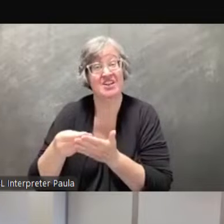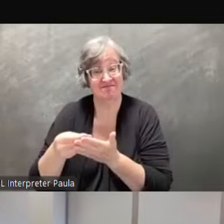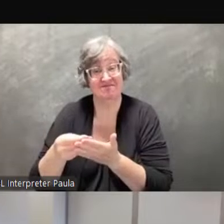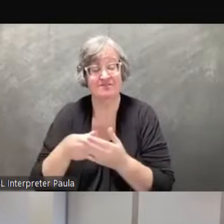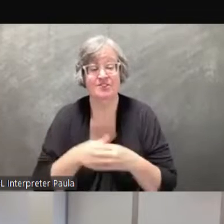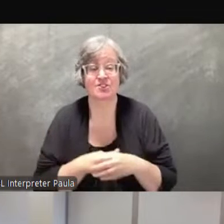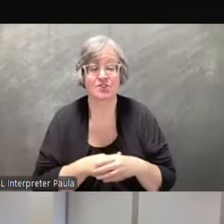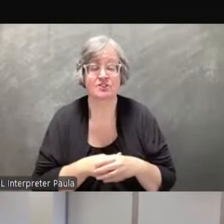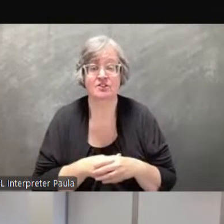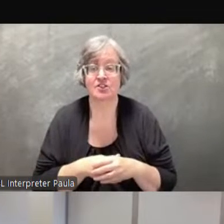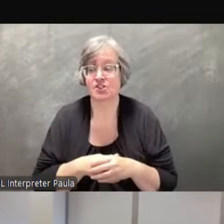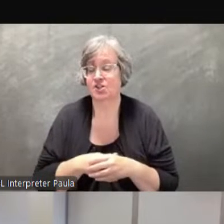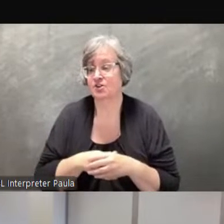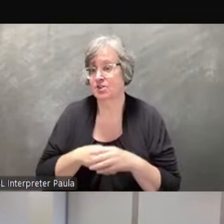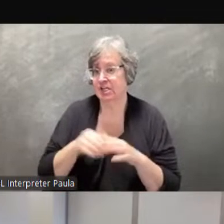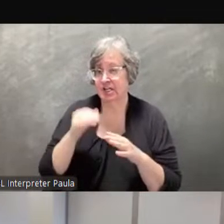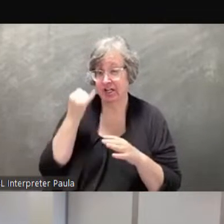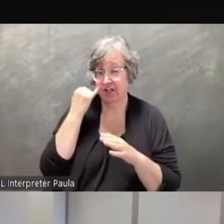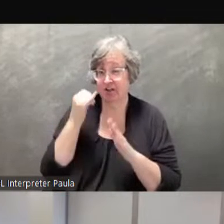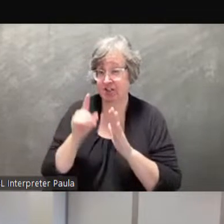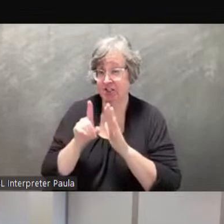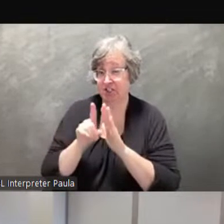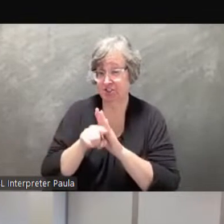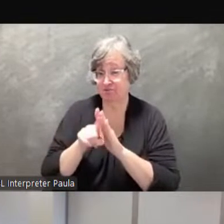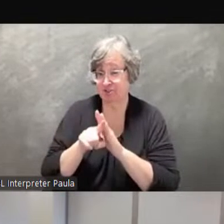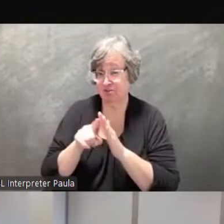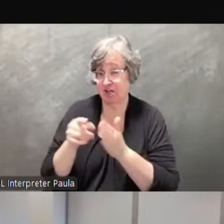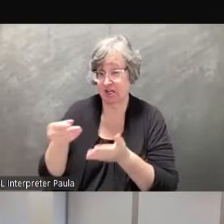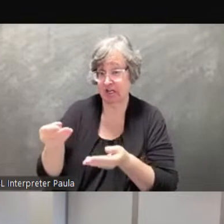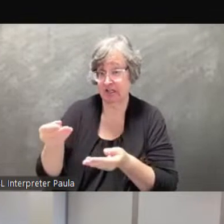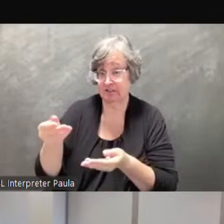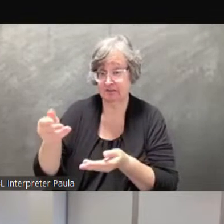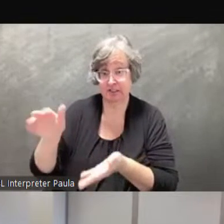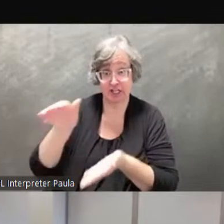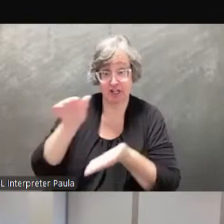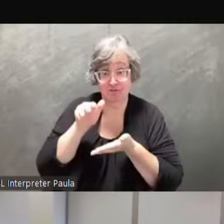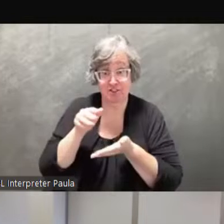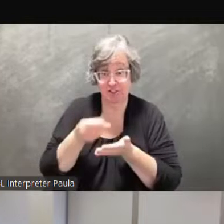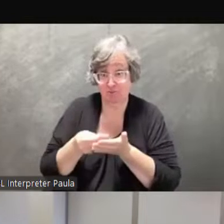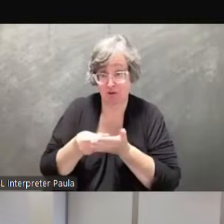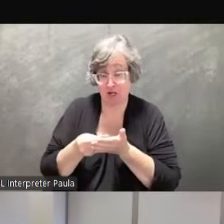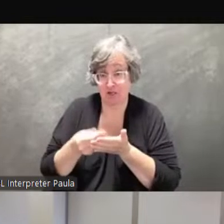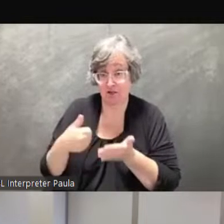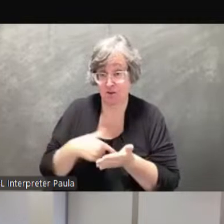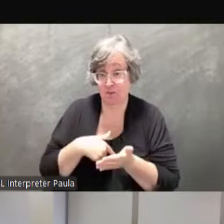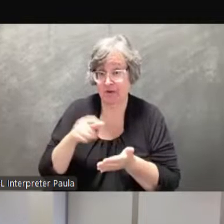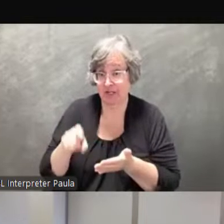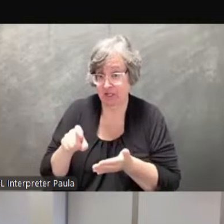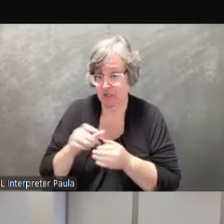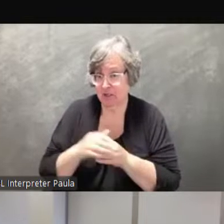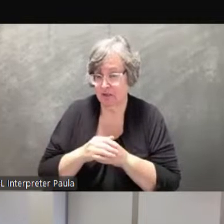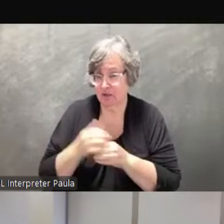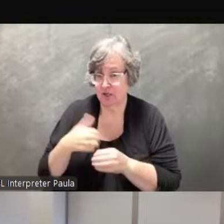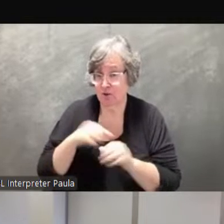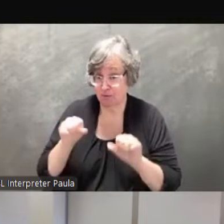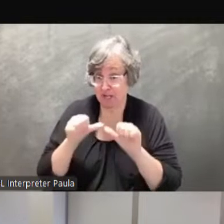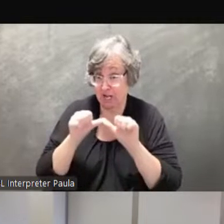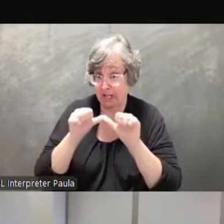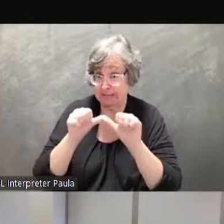if Springfield provides the money that need, then we can extend